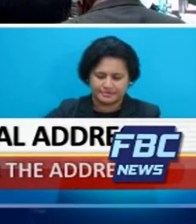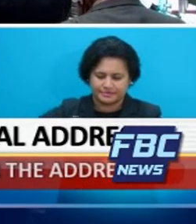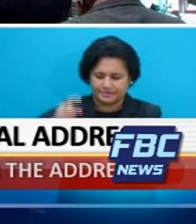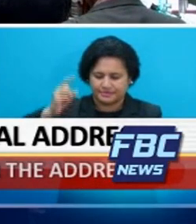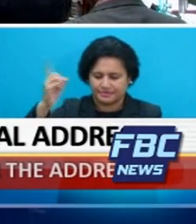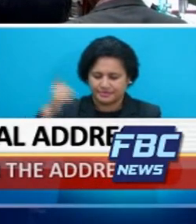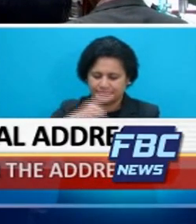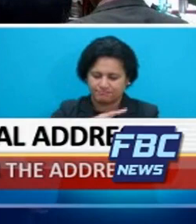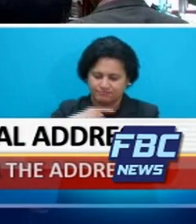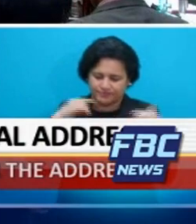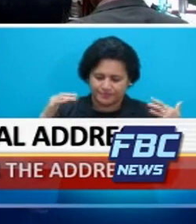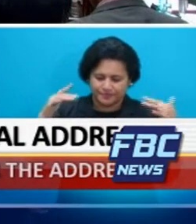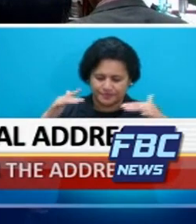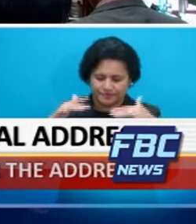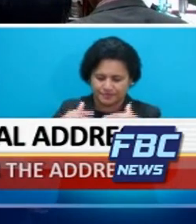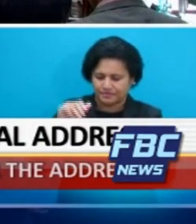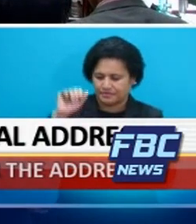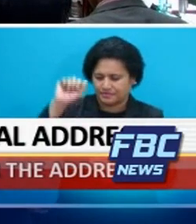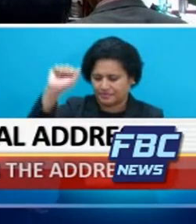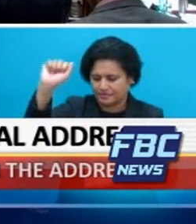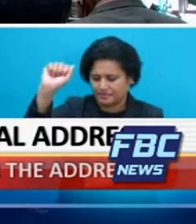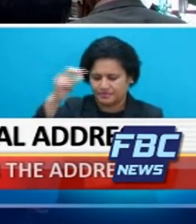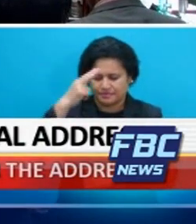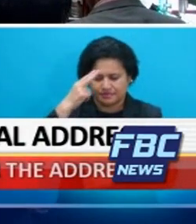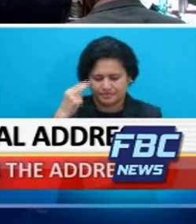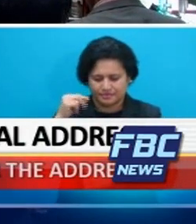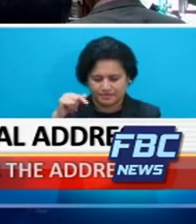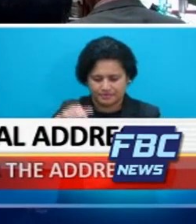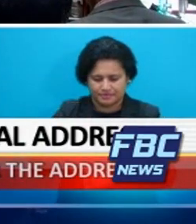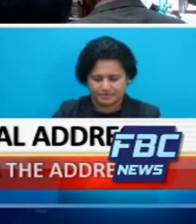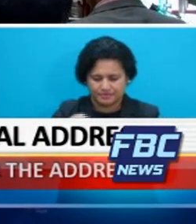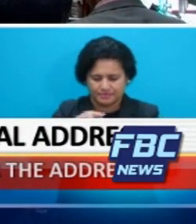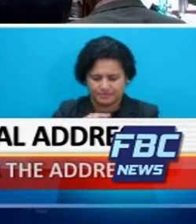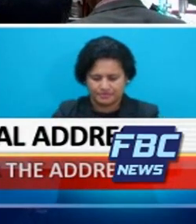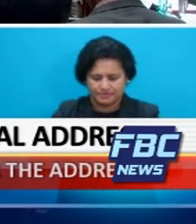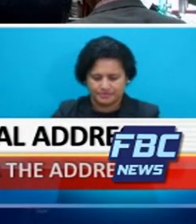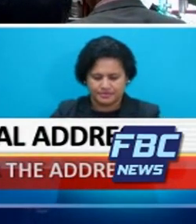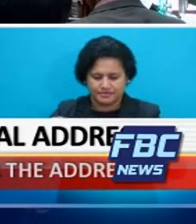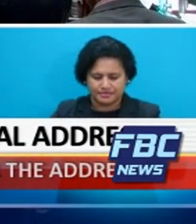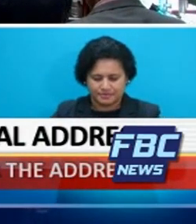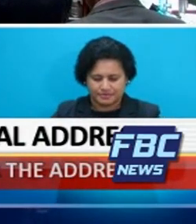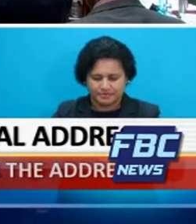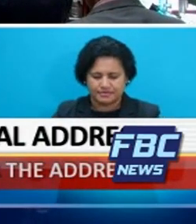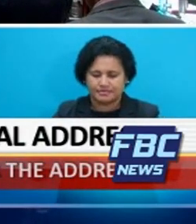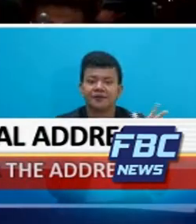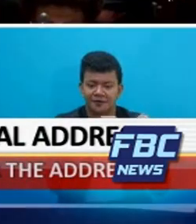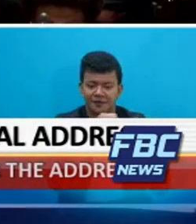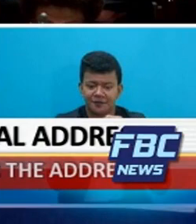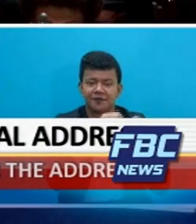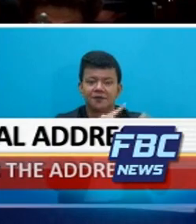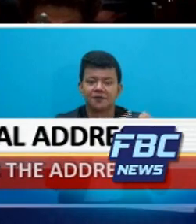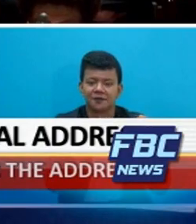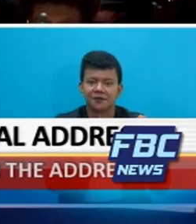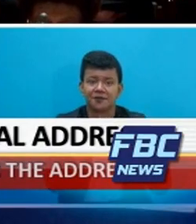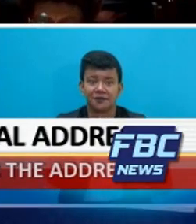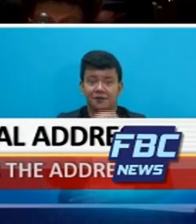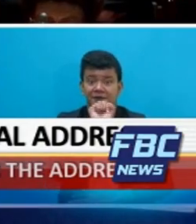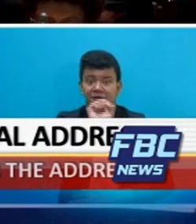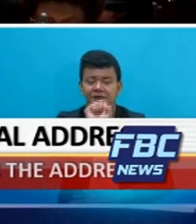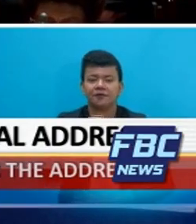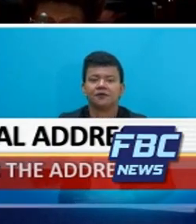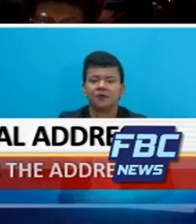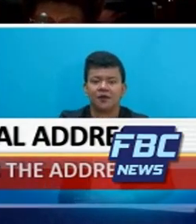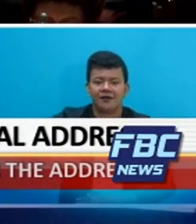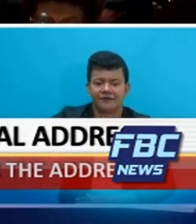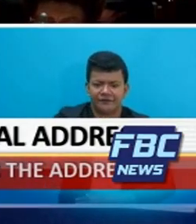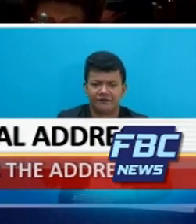Rabuka said the address was not a gracious one and he will not agree with the motion before Parliament. Rabuka says government